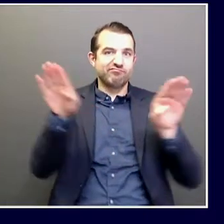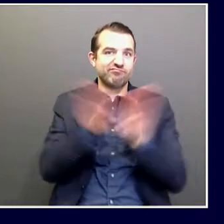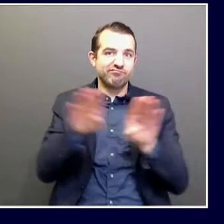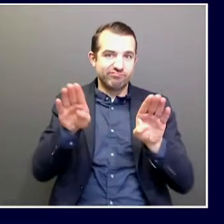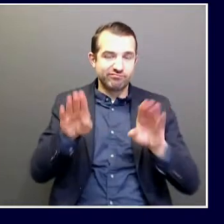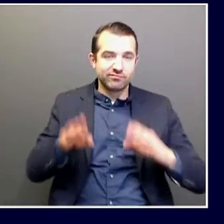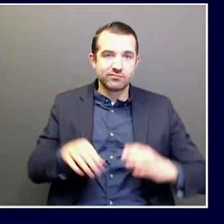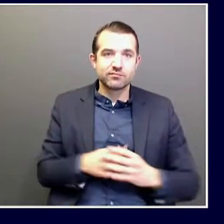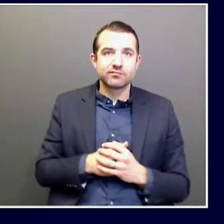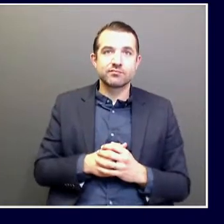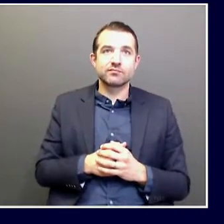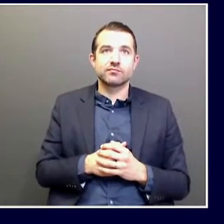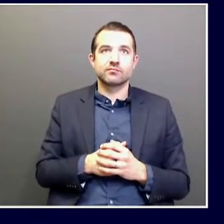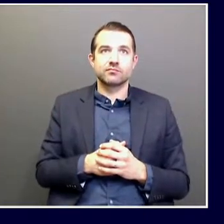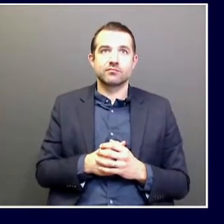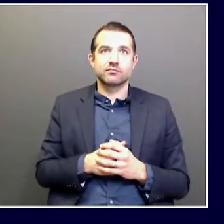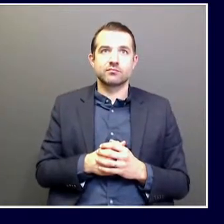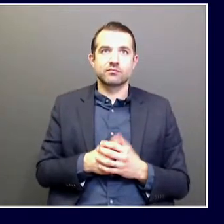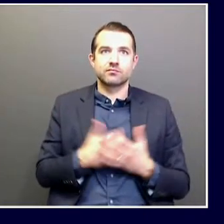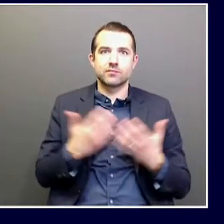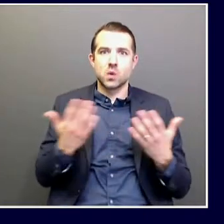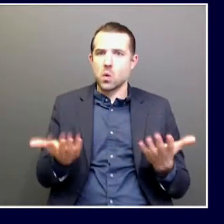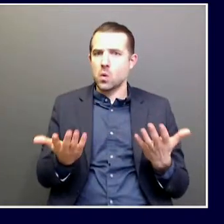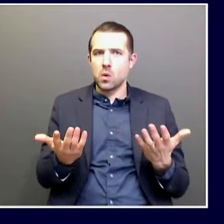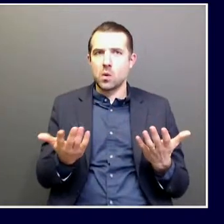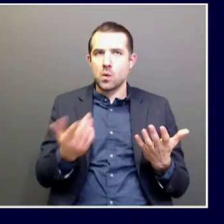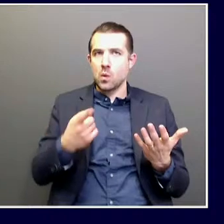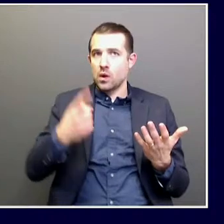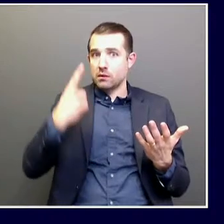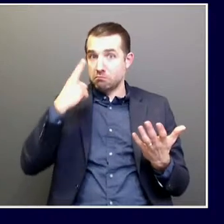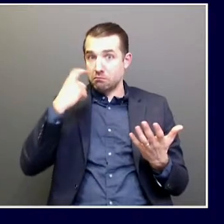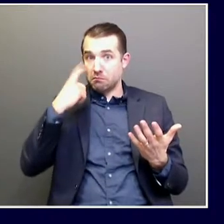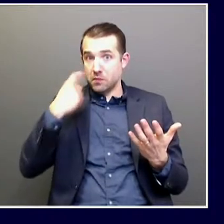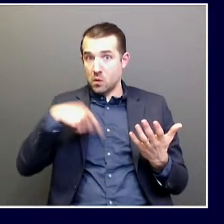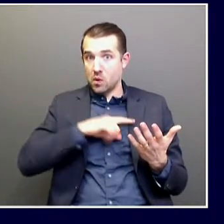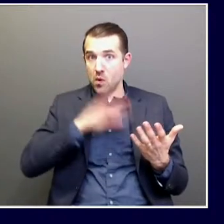do any of these restrictions have a potential to come back in Maine?